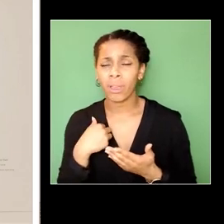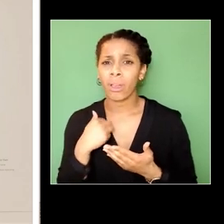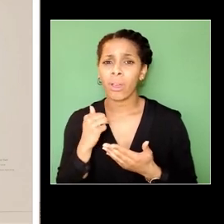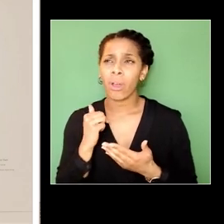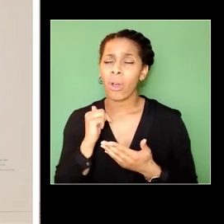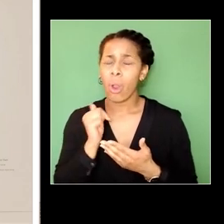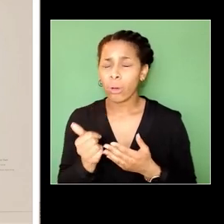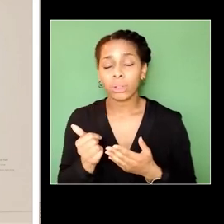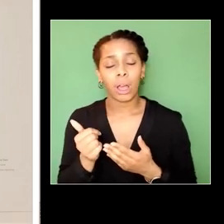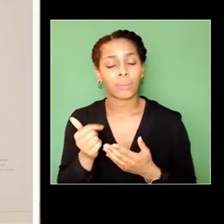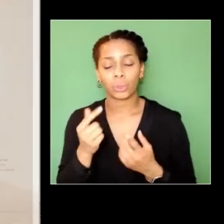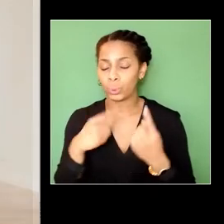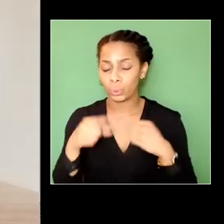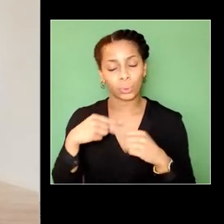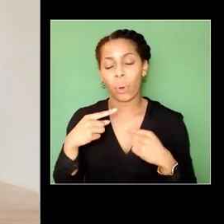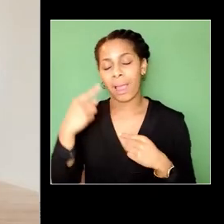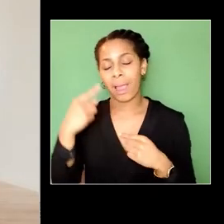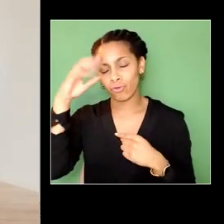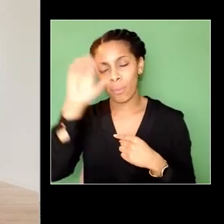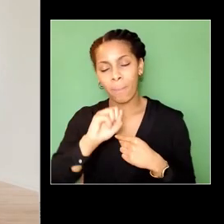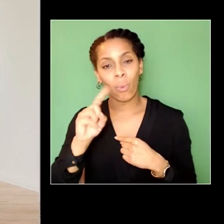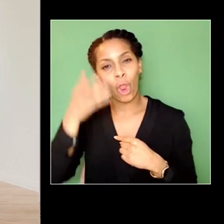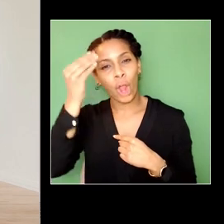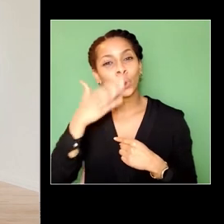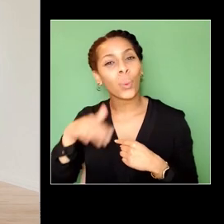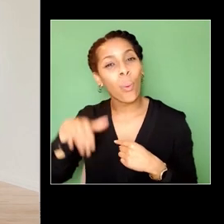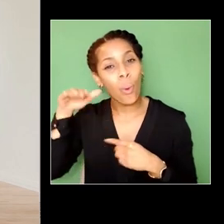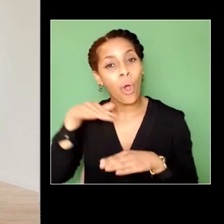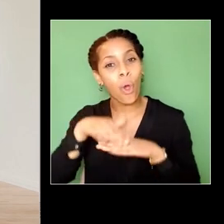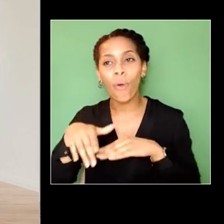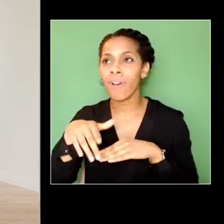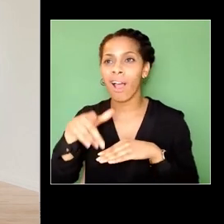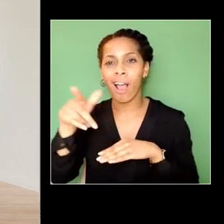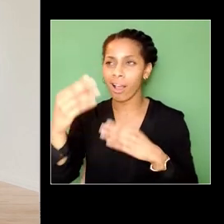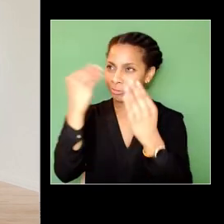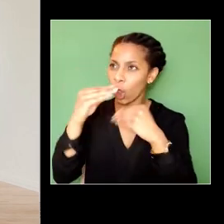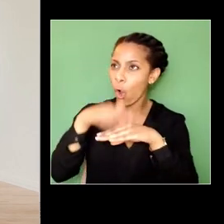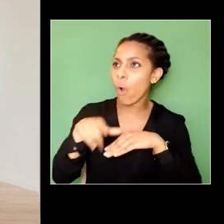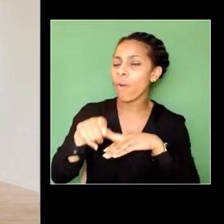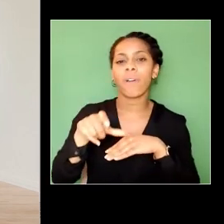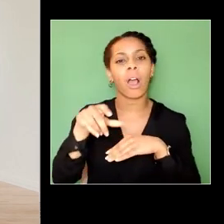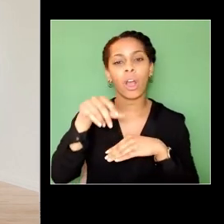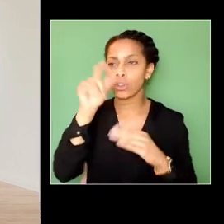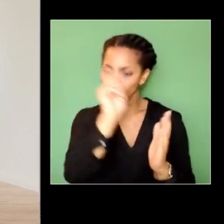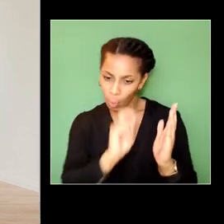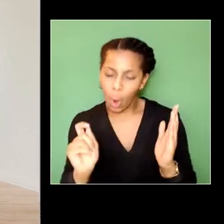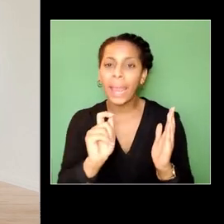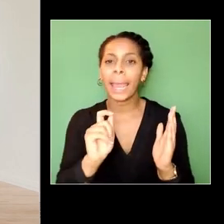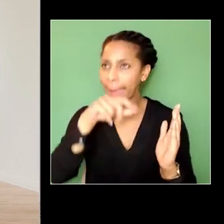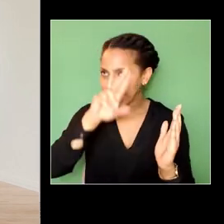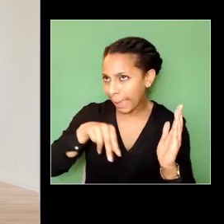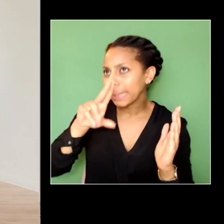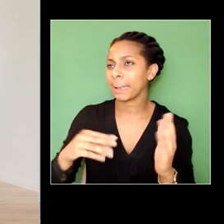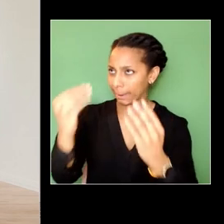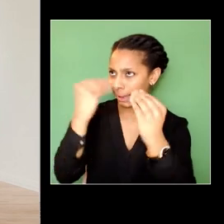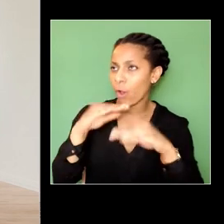first things you learn at school about drawing and painting when you're really little, about like color wheels. When you do a color wheel and